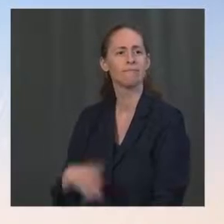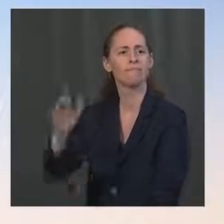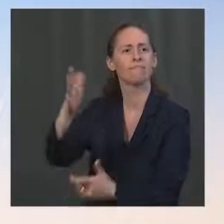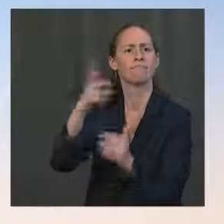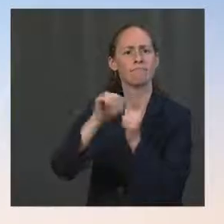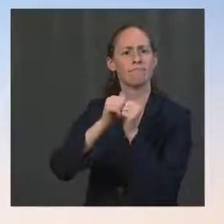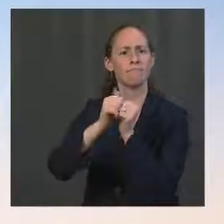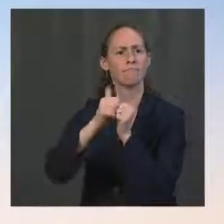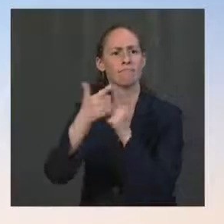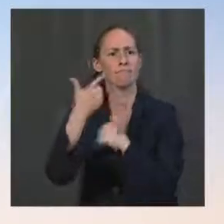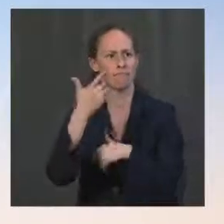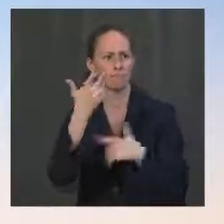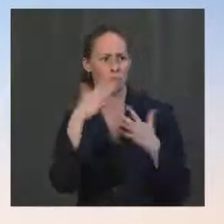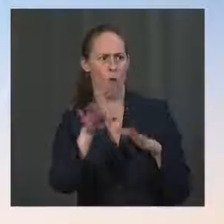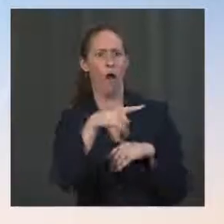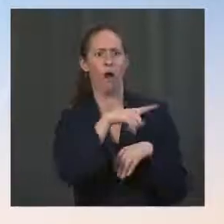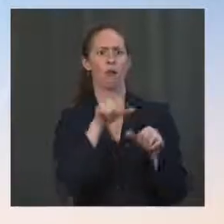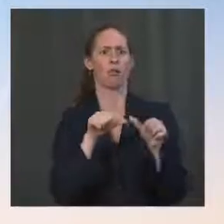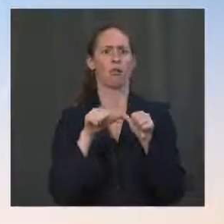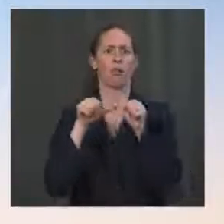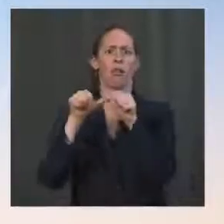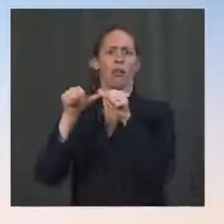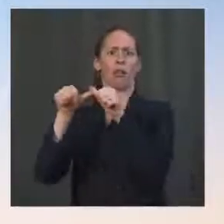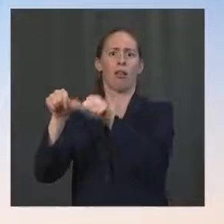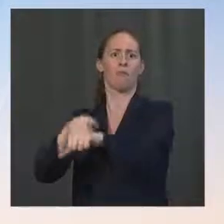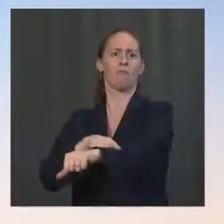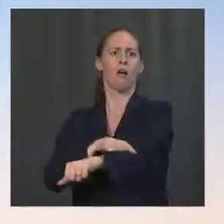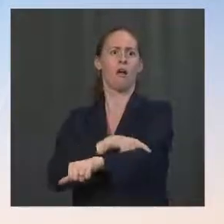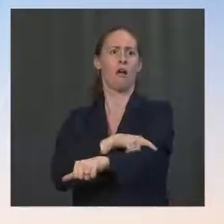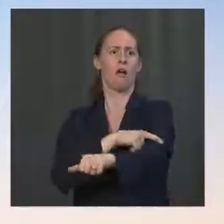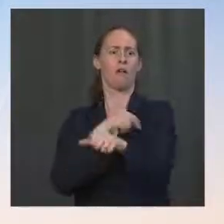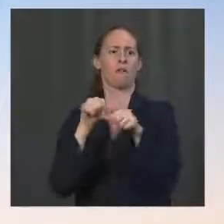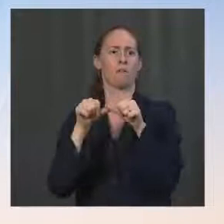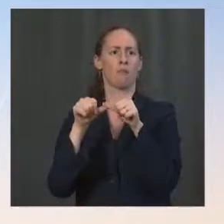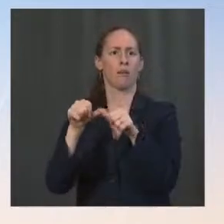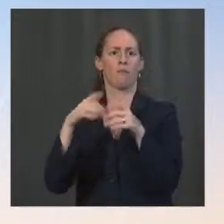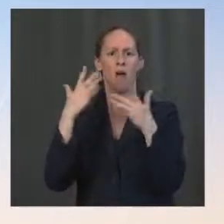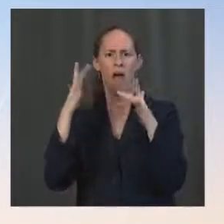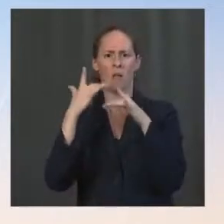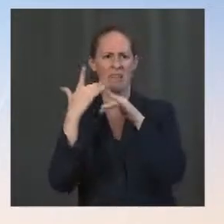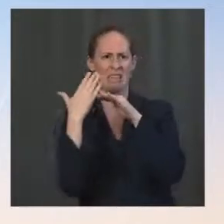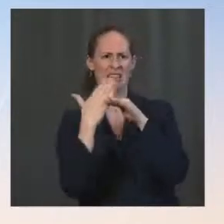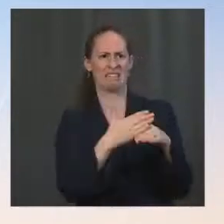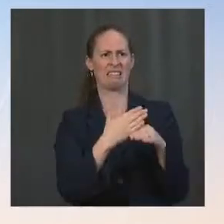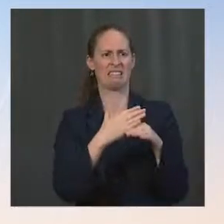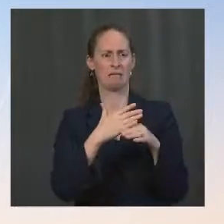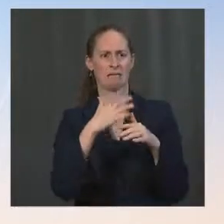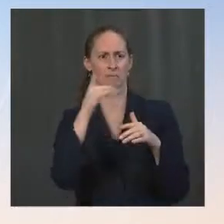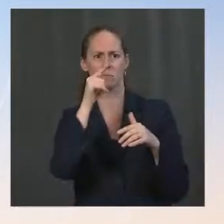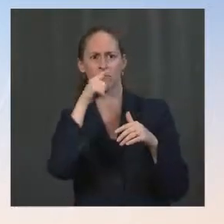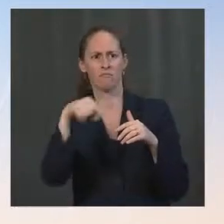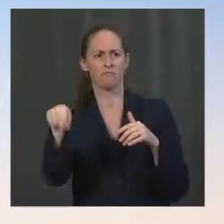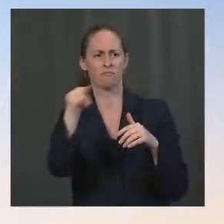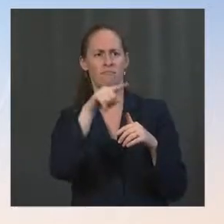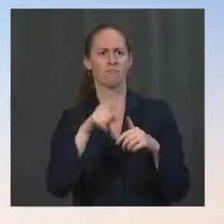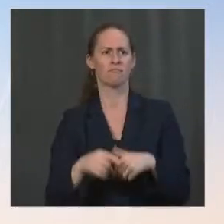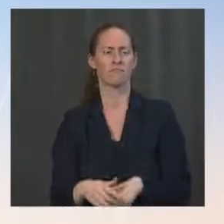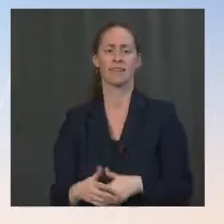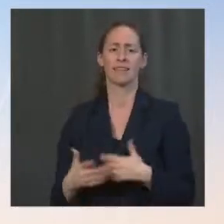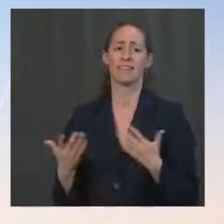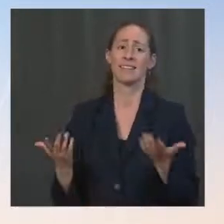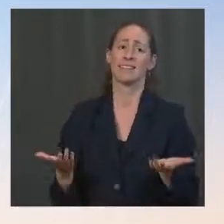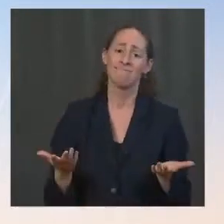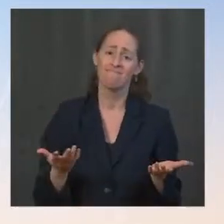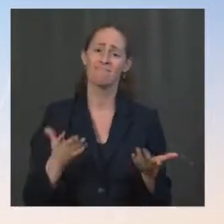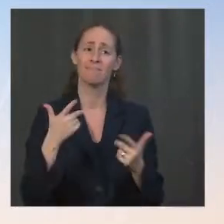the previous, targeting of terrorist groups in Afghanistan? Well, again, I think the military and the national